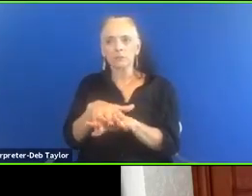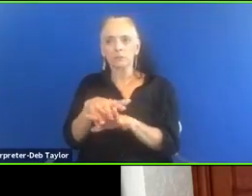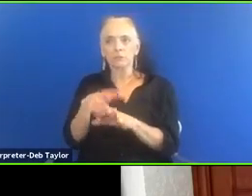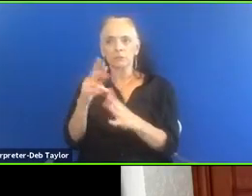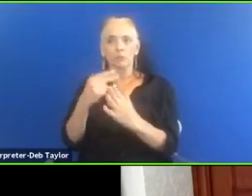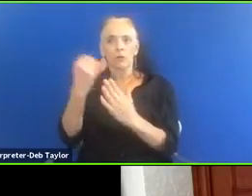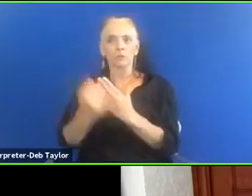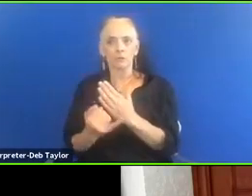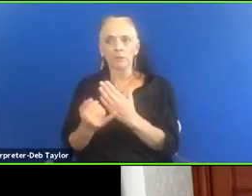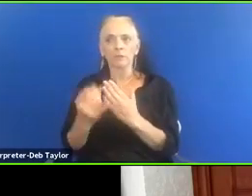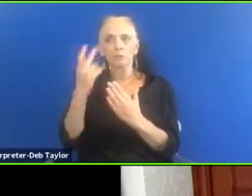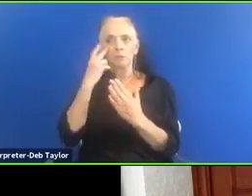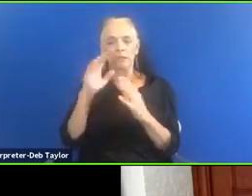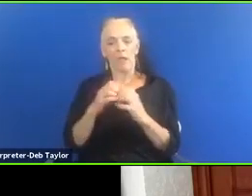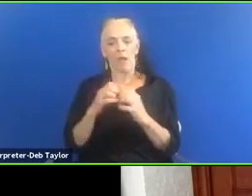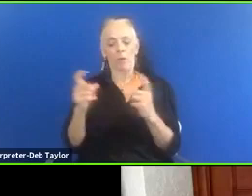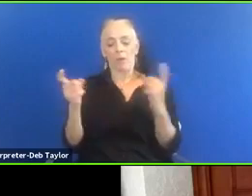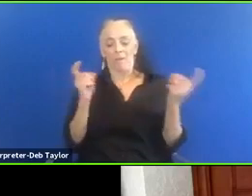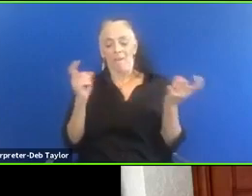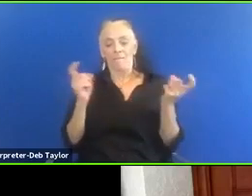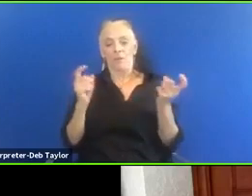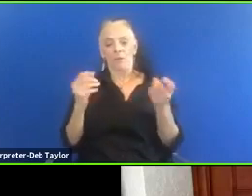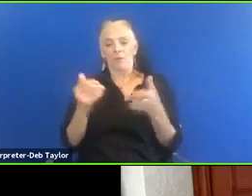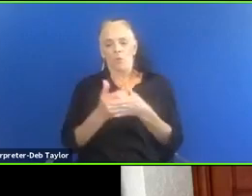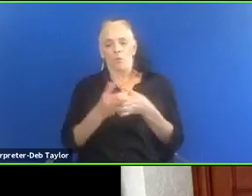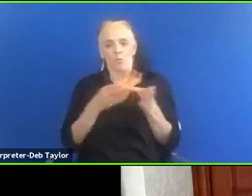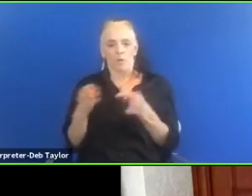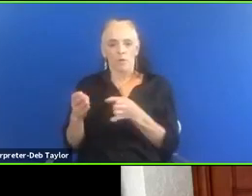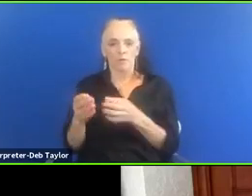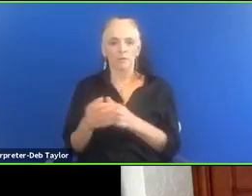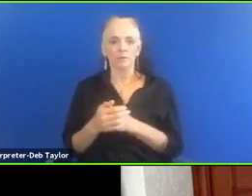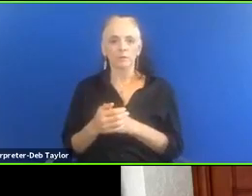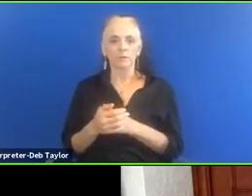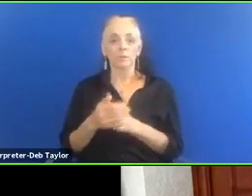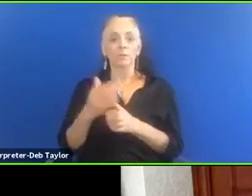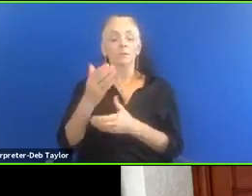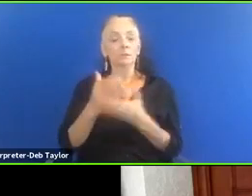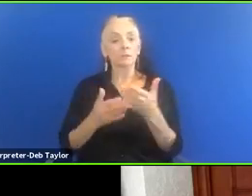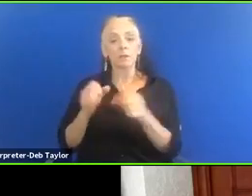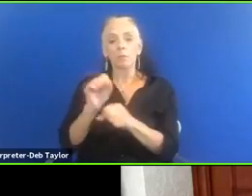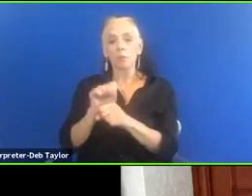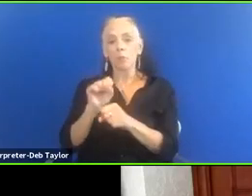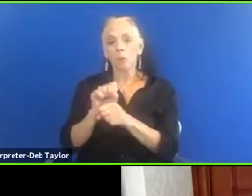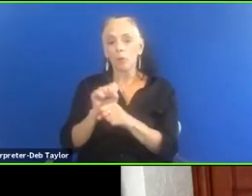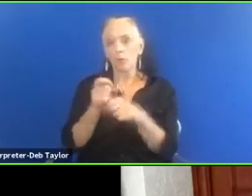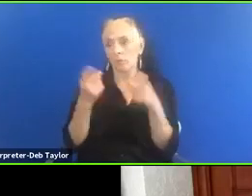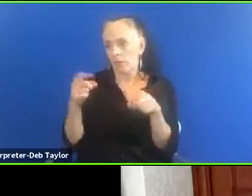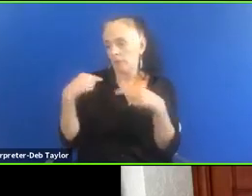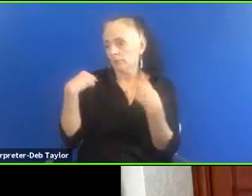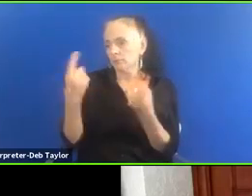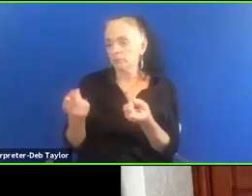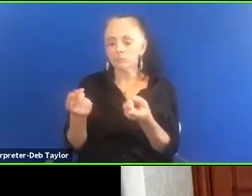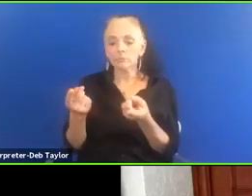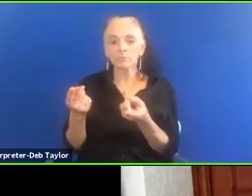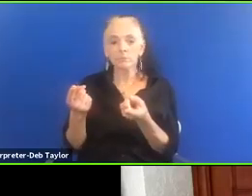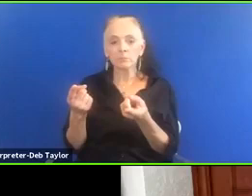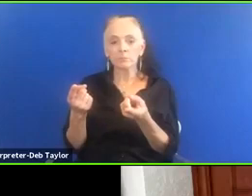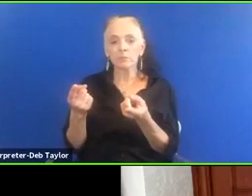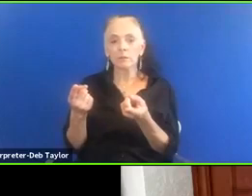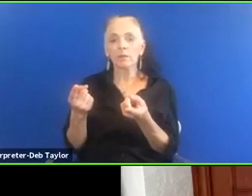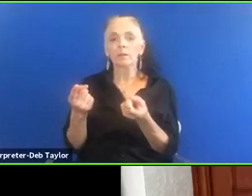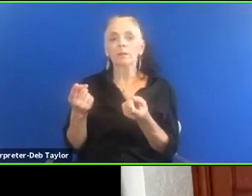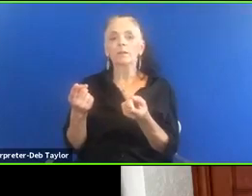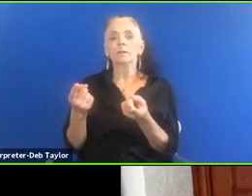practice governance in new ways, and some of the work that's been set in place before this crisis, where is the time right now